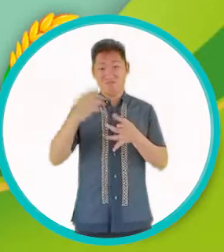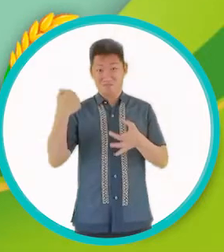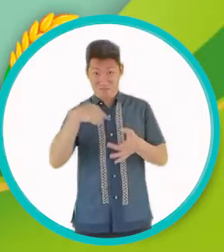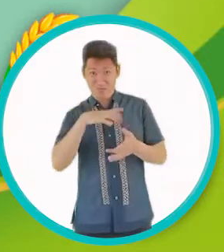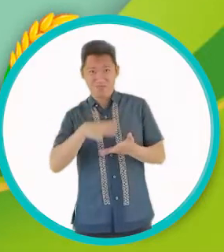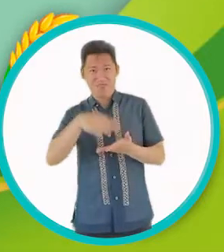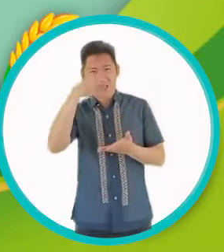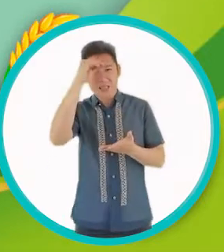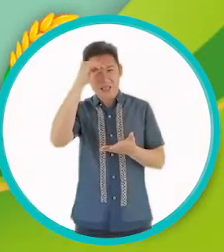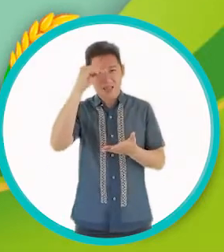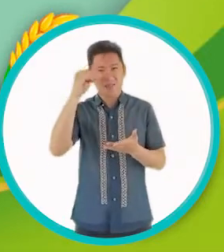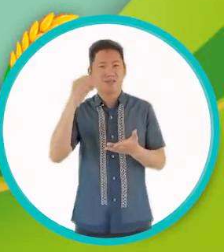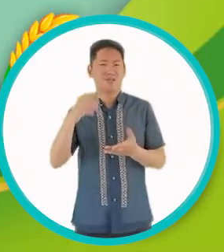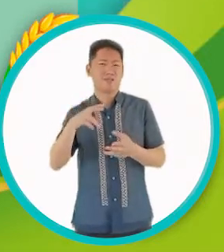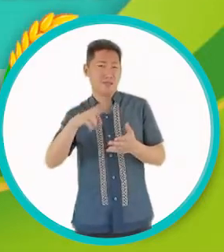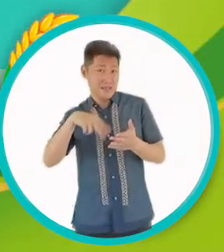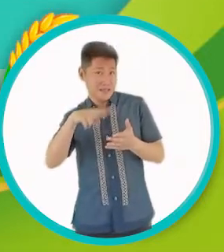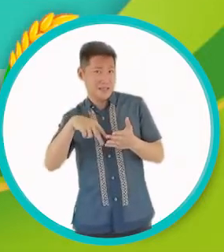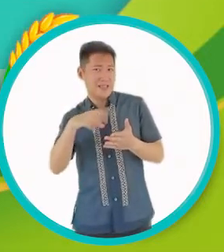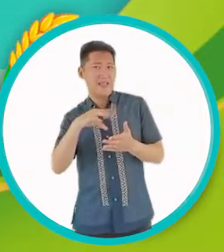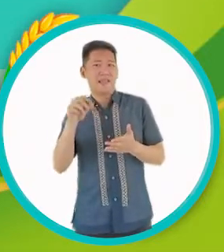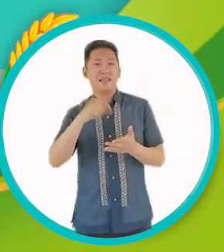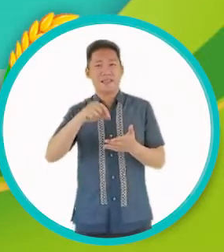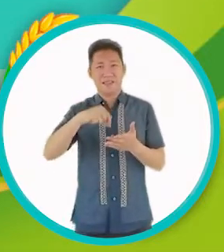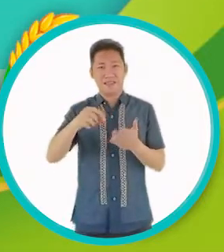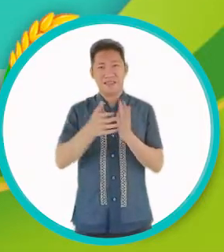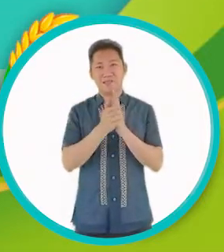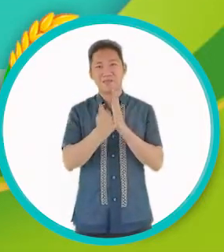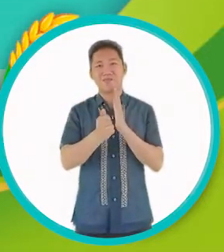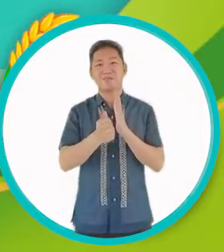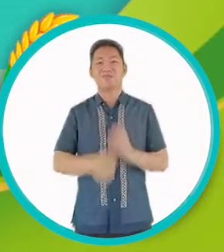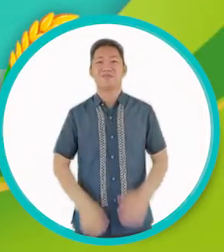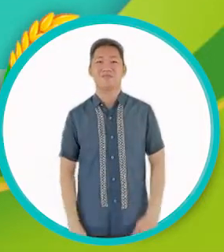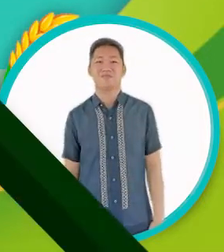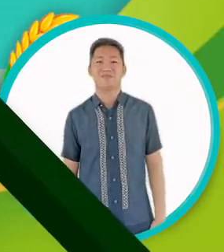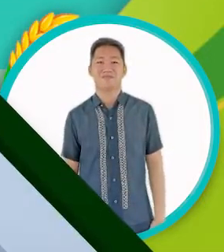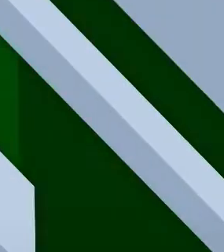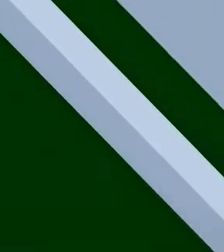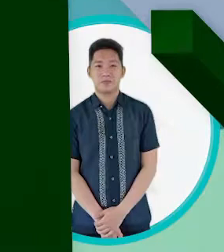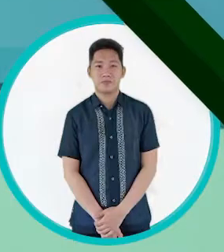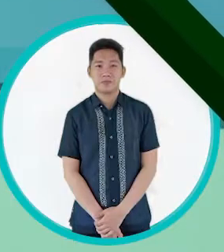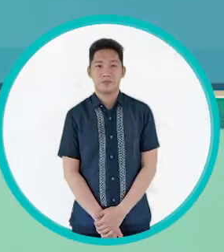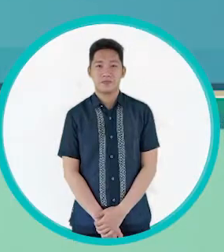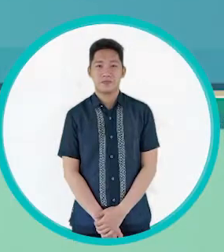me as we learn about the reading and writing skills.